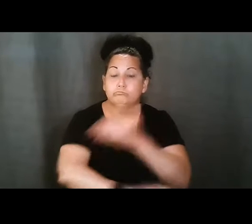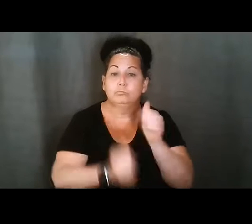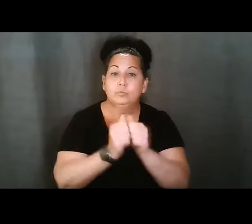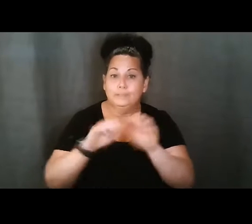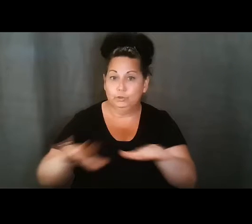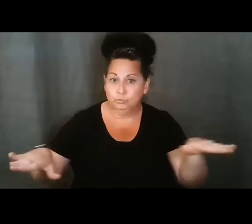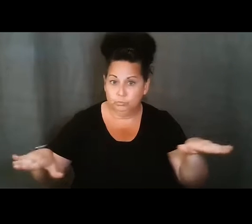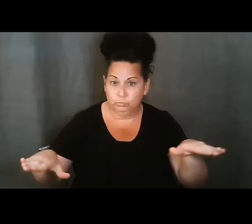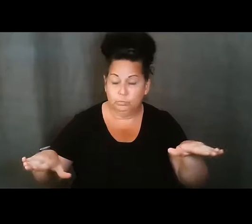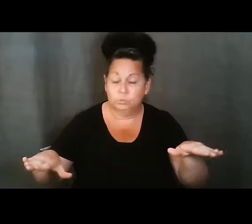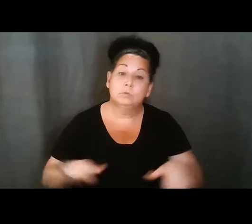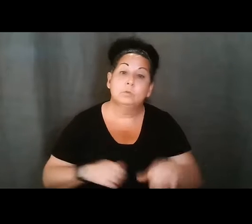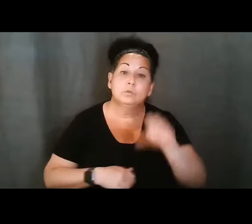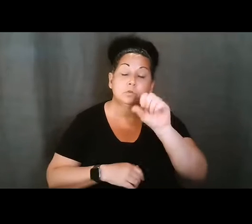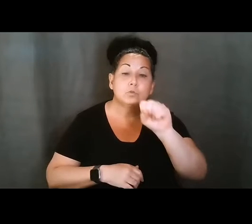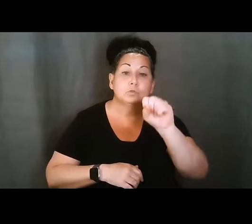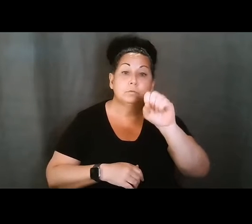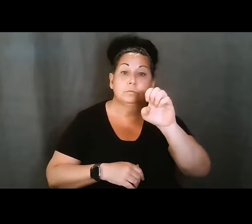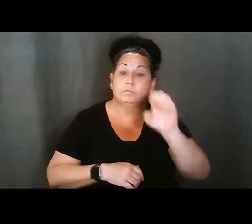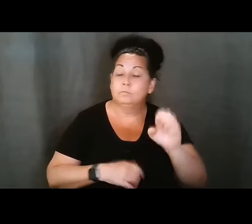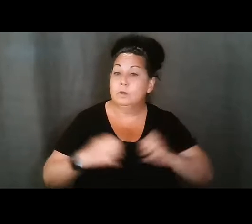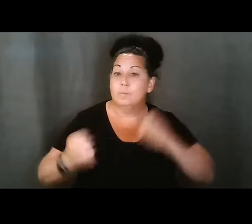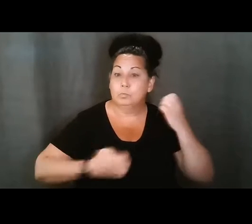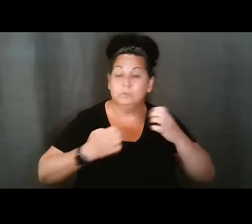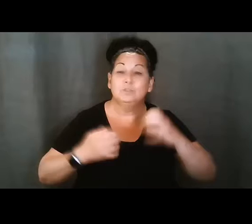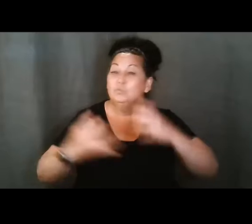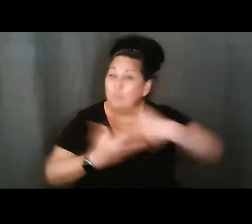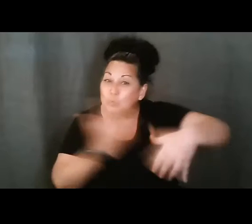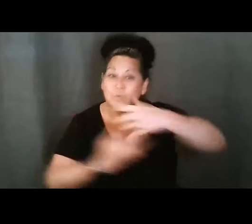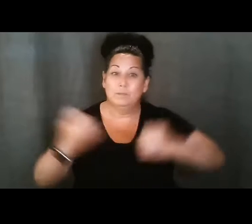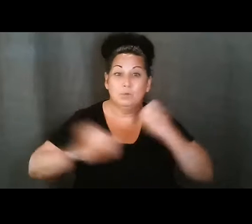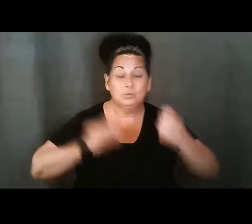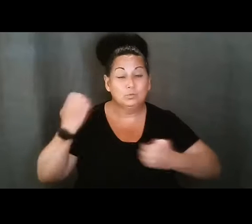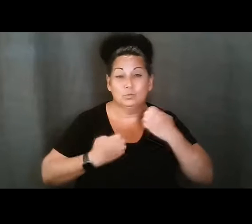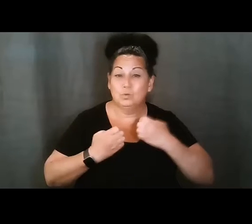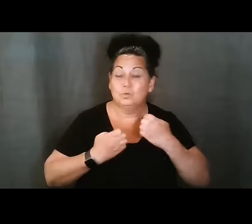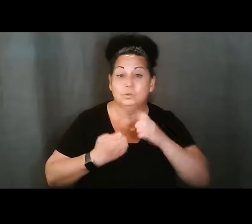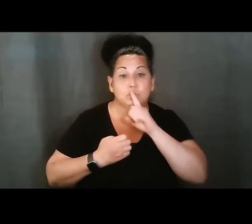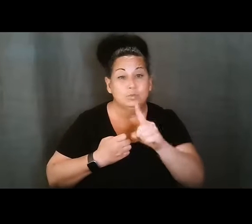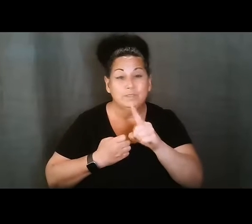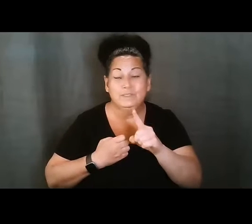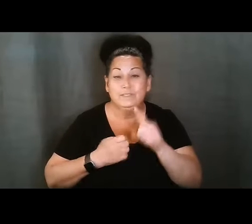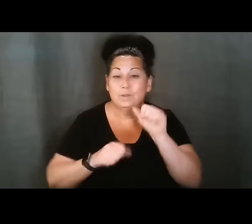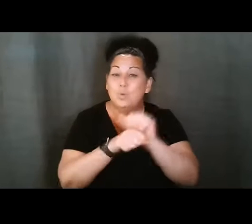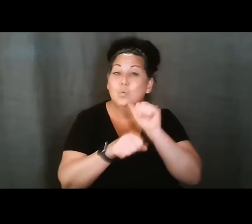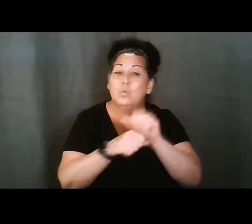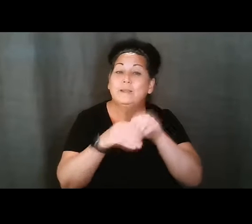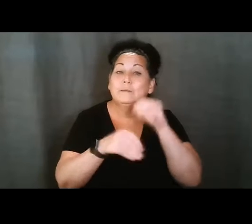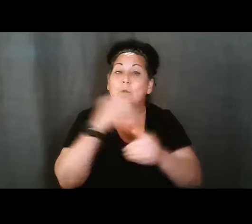other programs and most other strategies, is a work in progress. But think about the